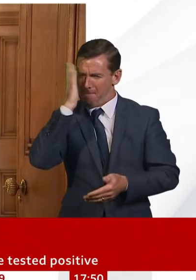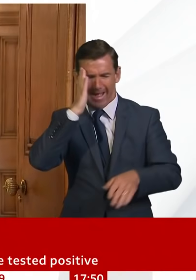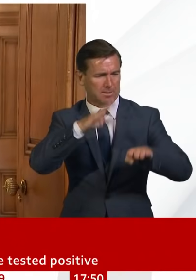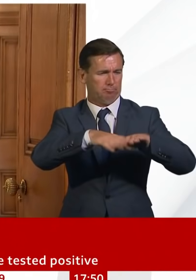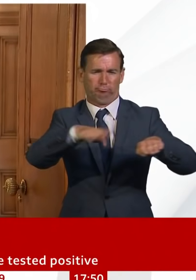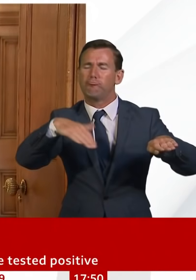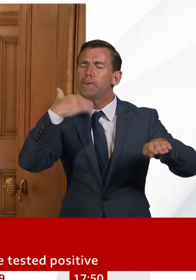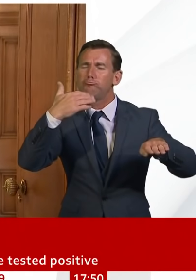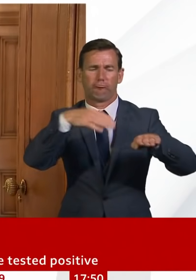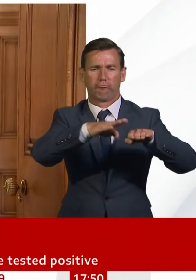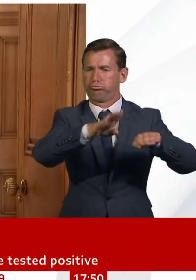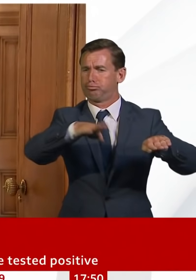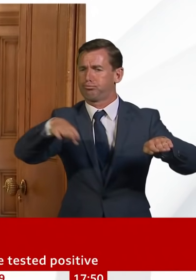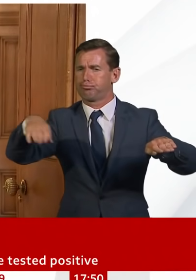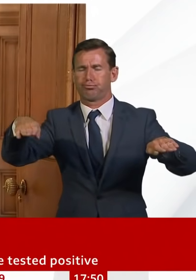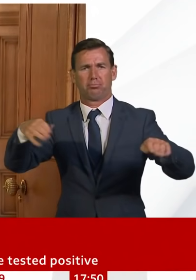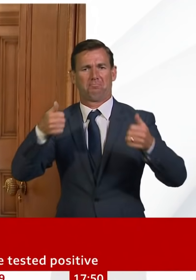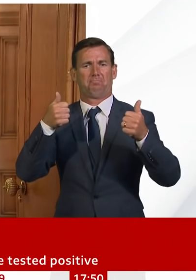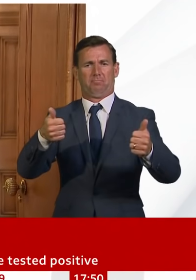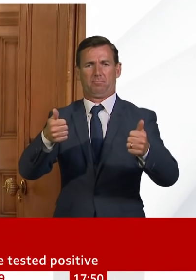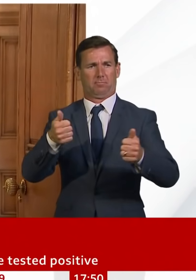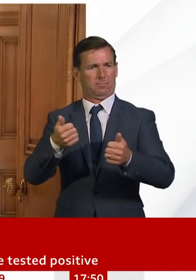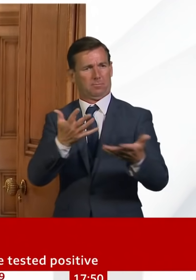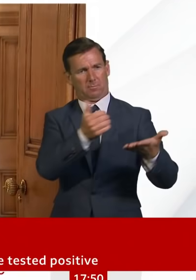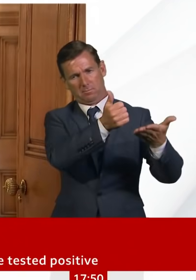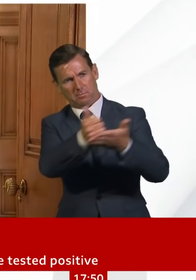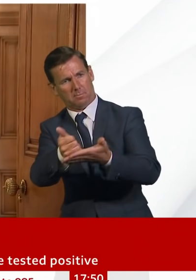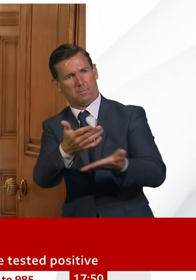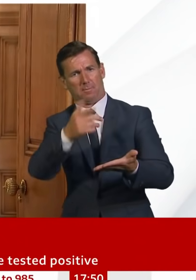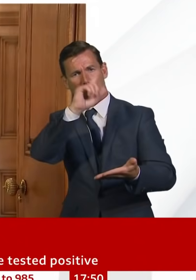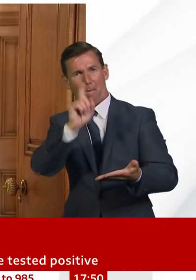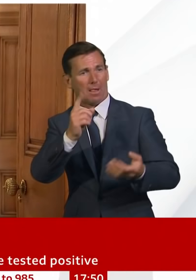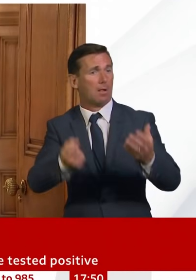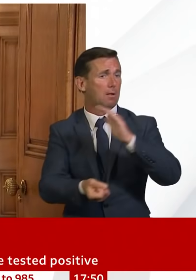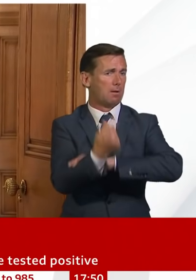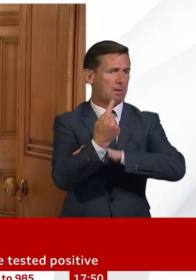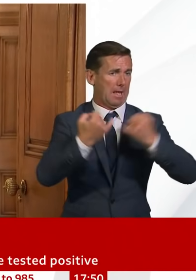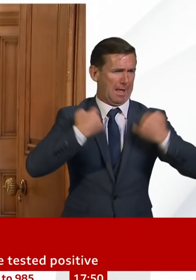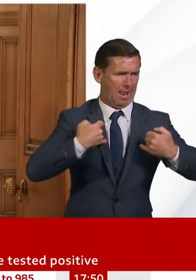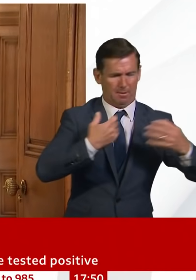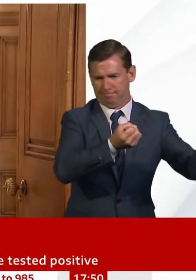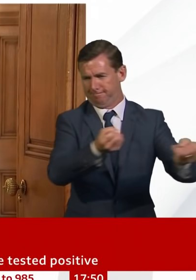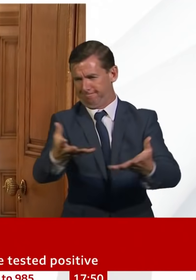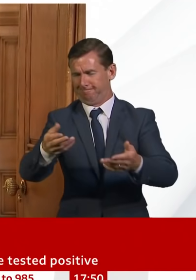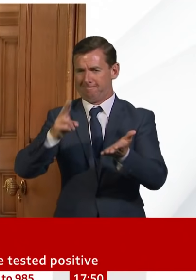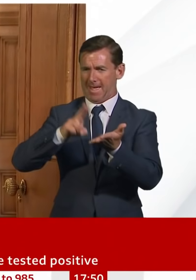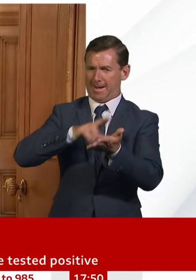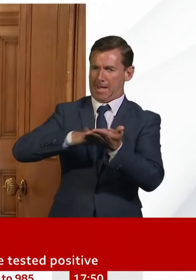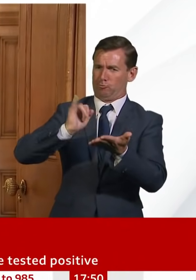with the cases that come through, so that everyone can rely on the NHS when they need